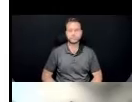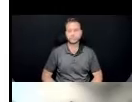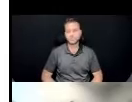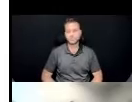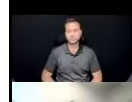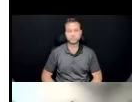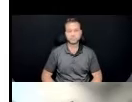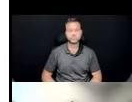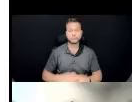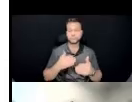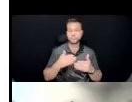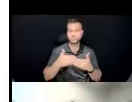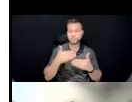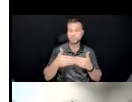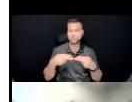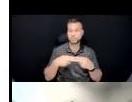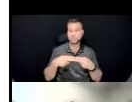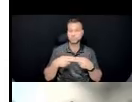Next slide, please.